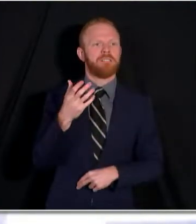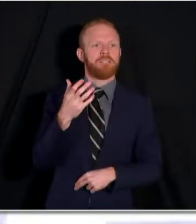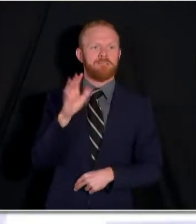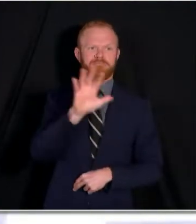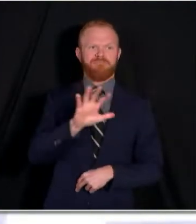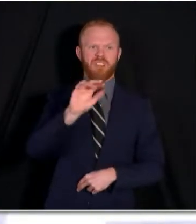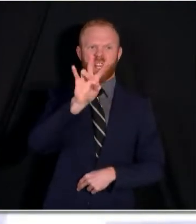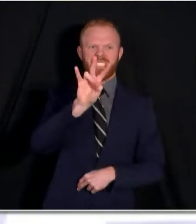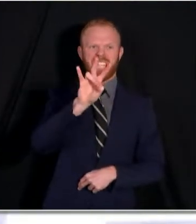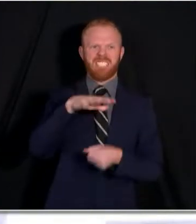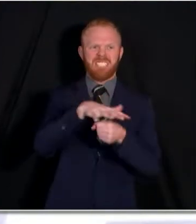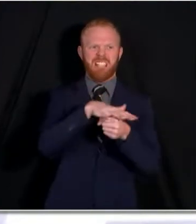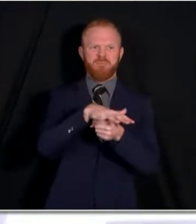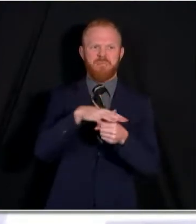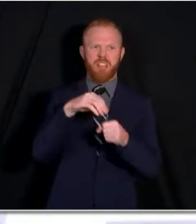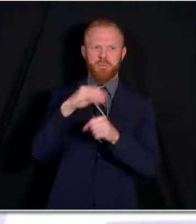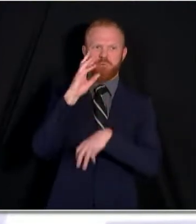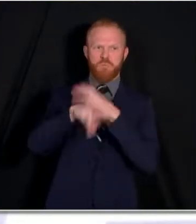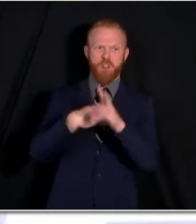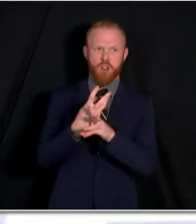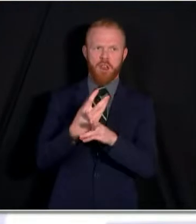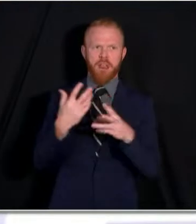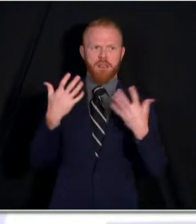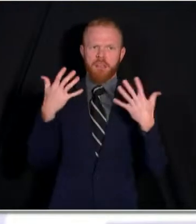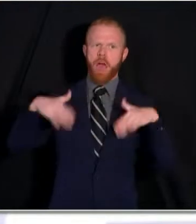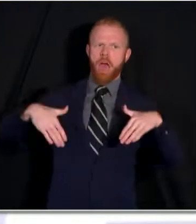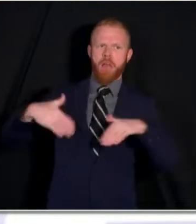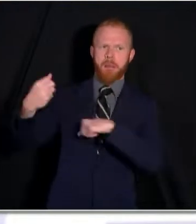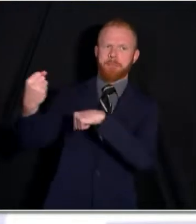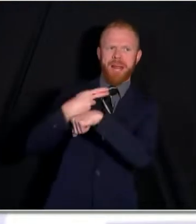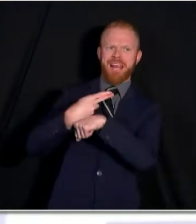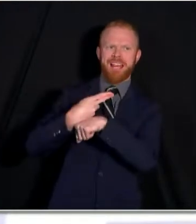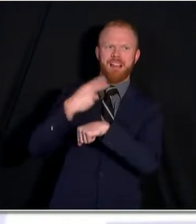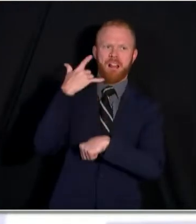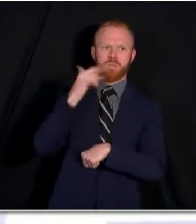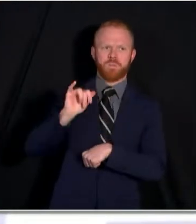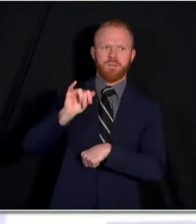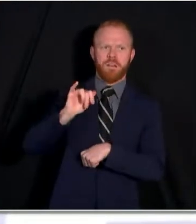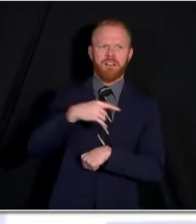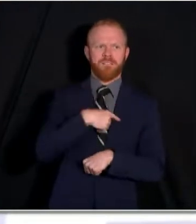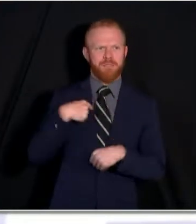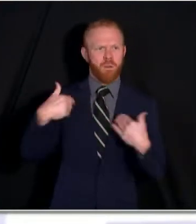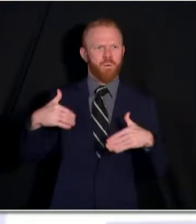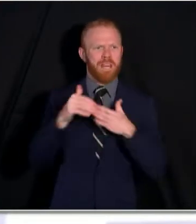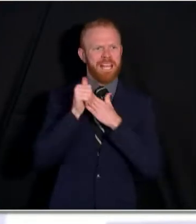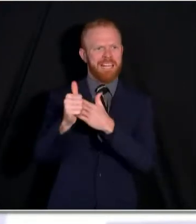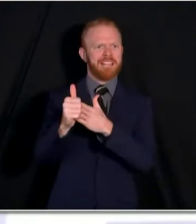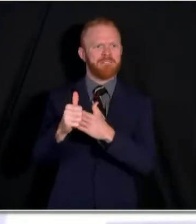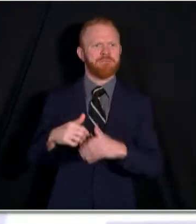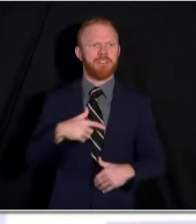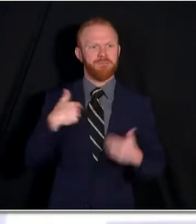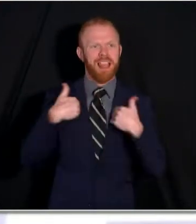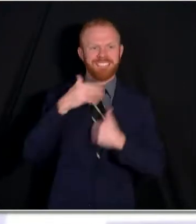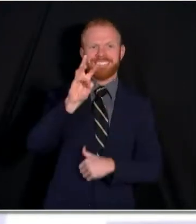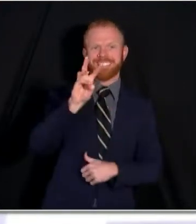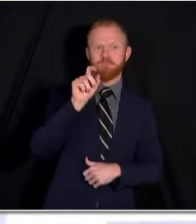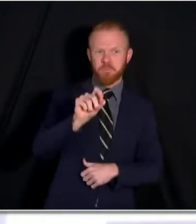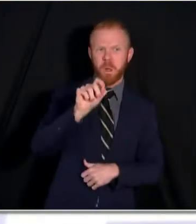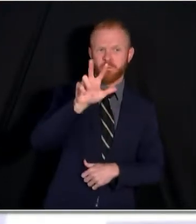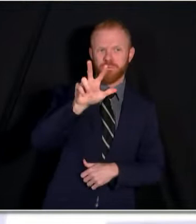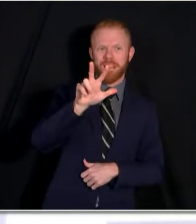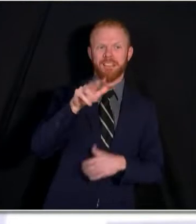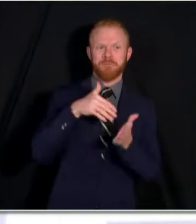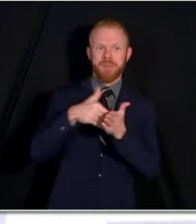administered more doses of the vaccine than the state of California. Some 6.3 million doses of the vaccine has now